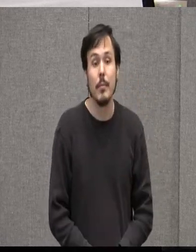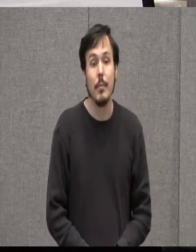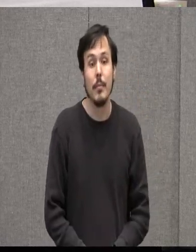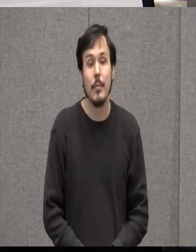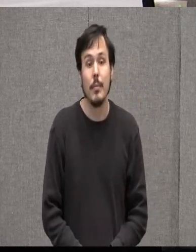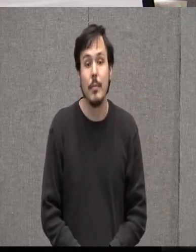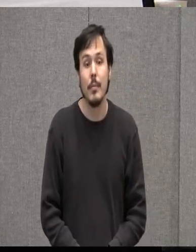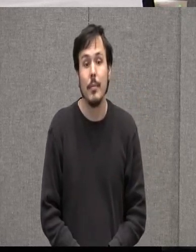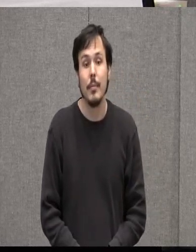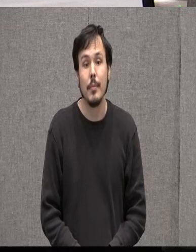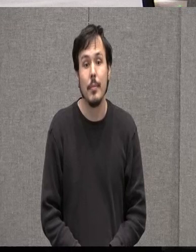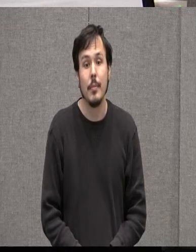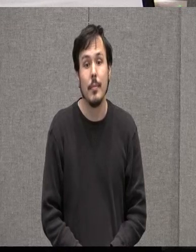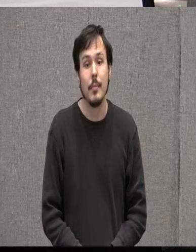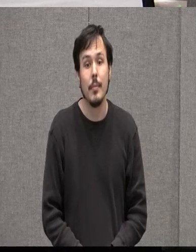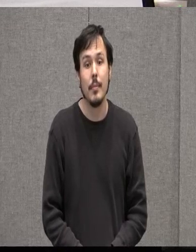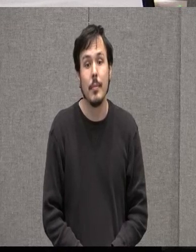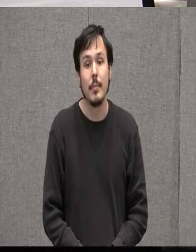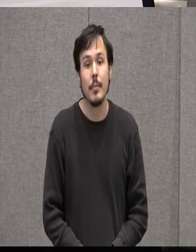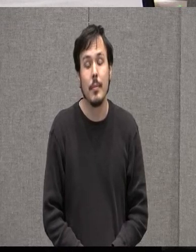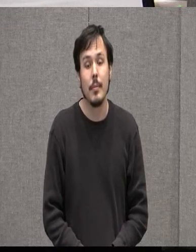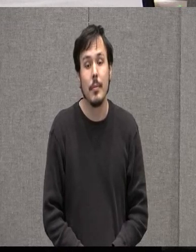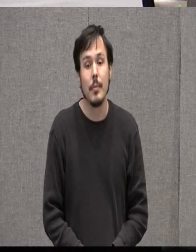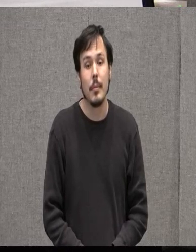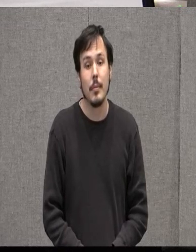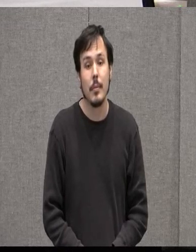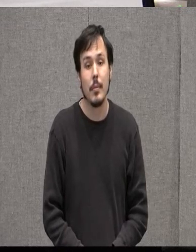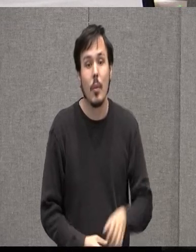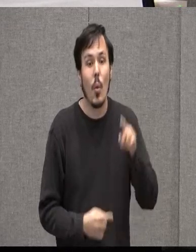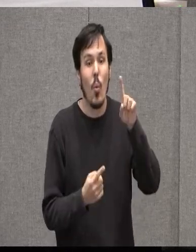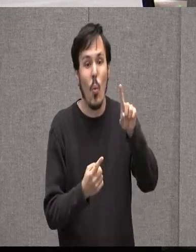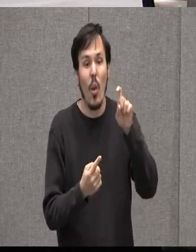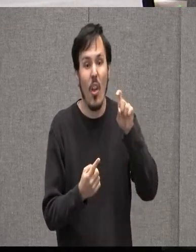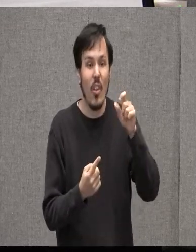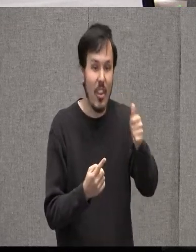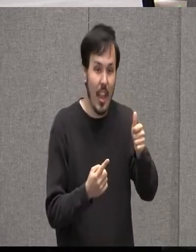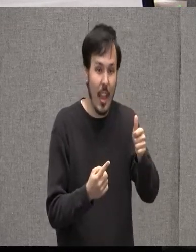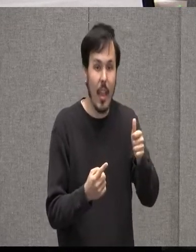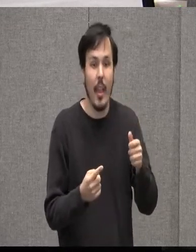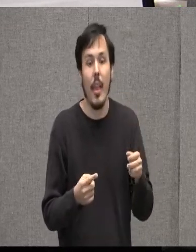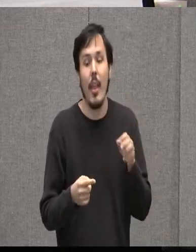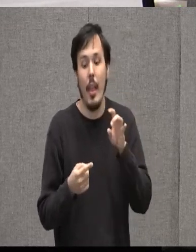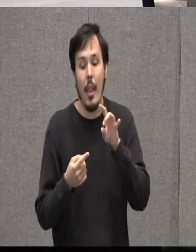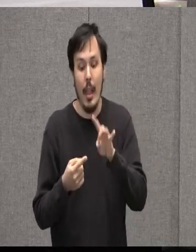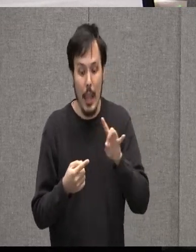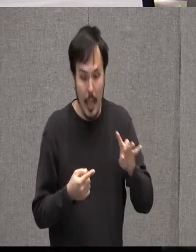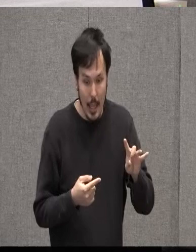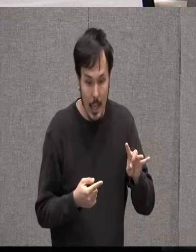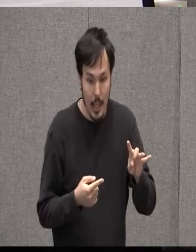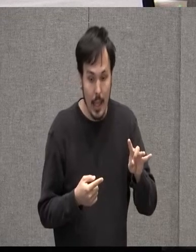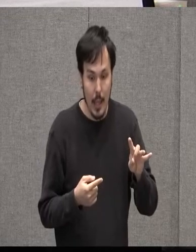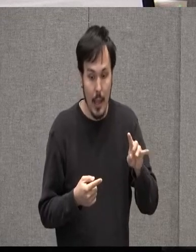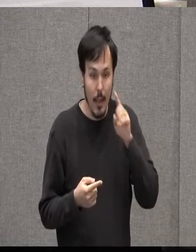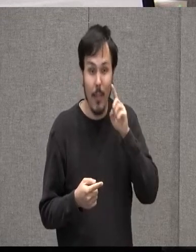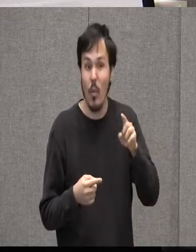feet this time. So 4 groups of 22, 88. A half a group of